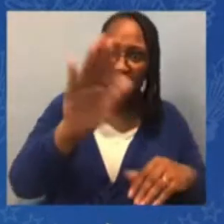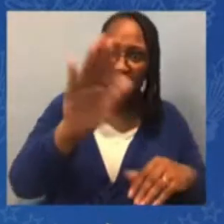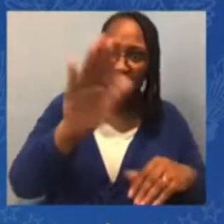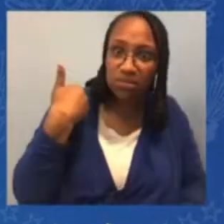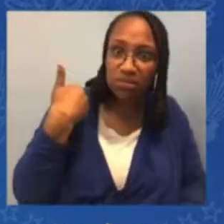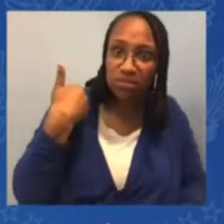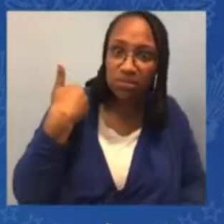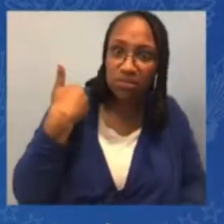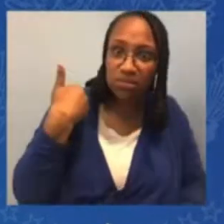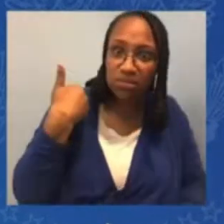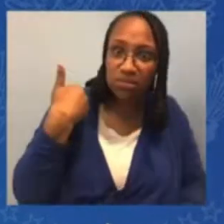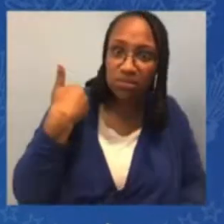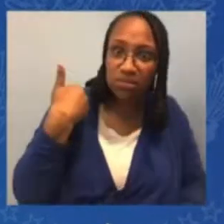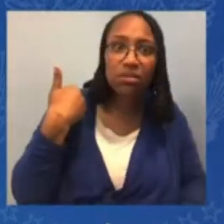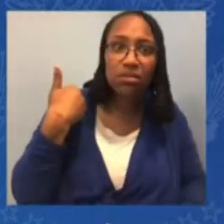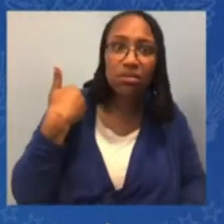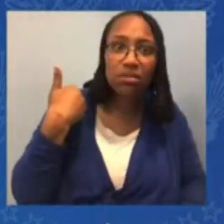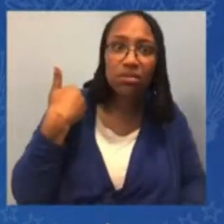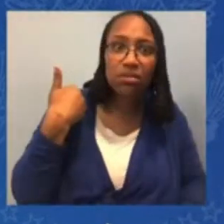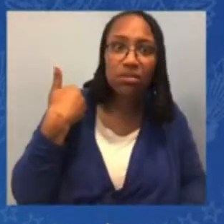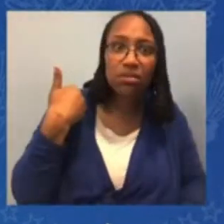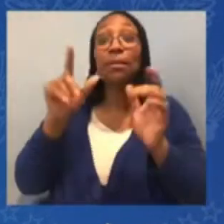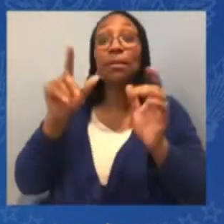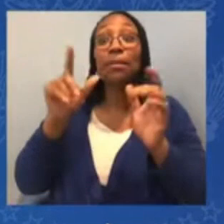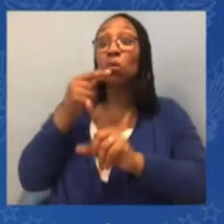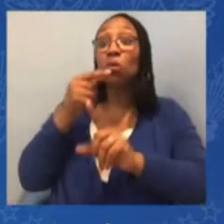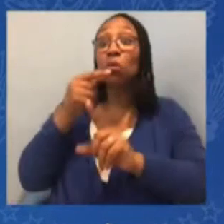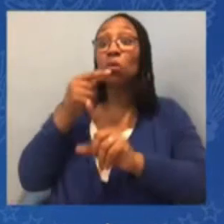And most gun owners agree with me.